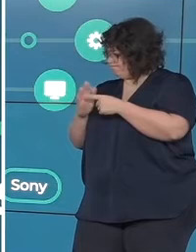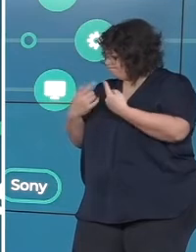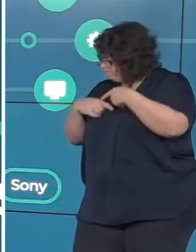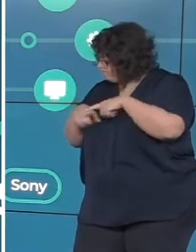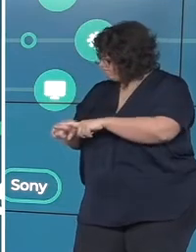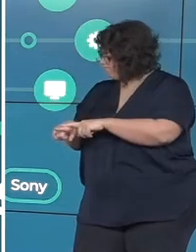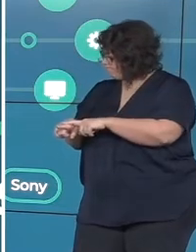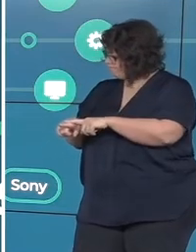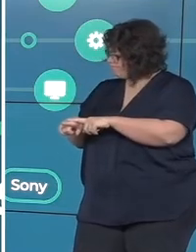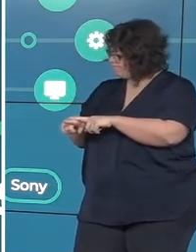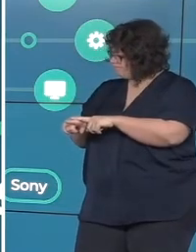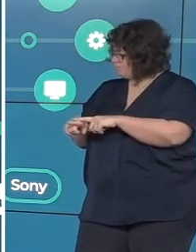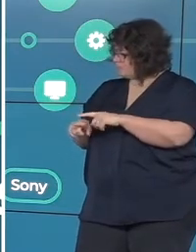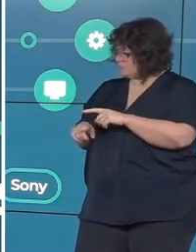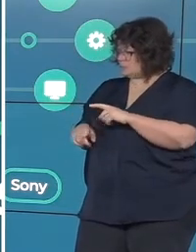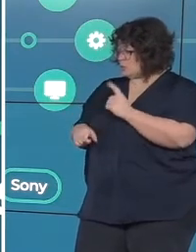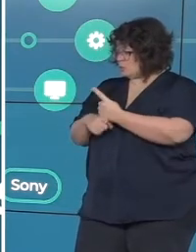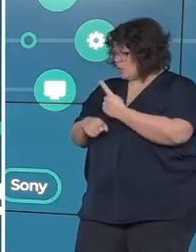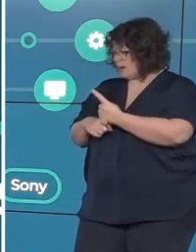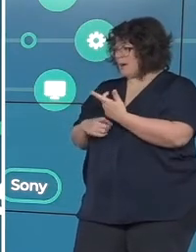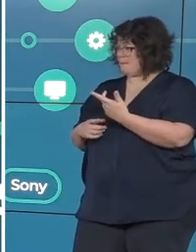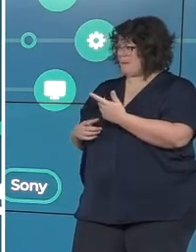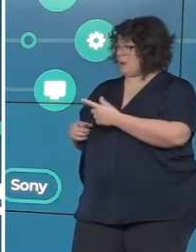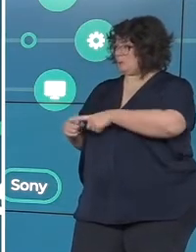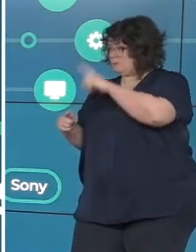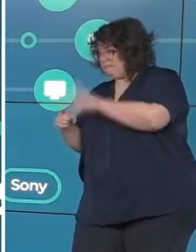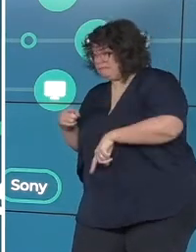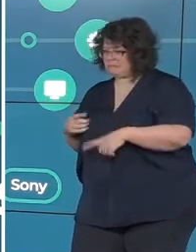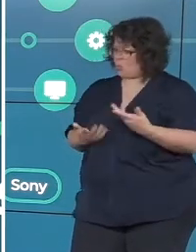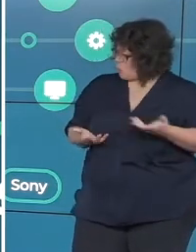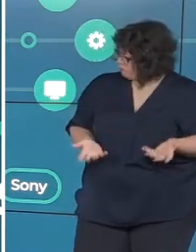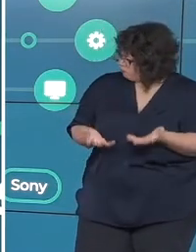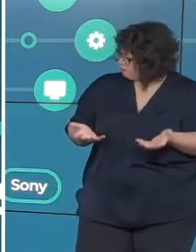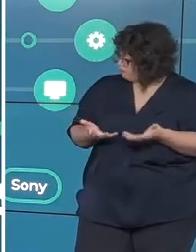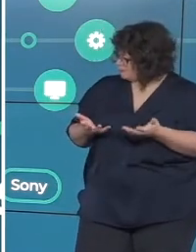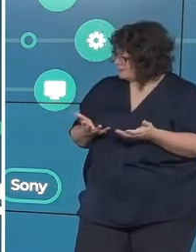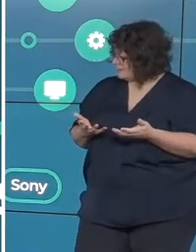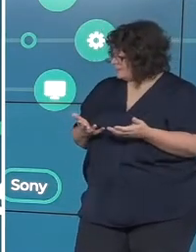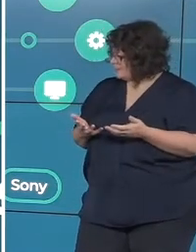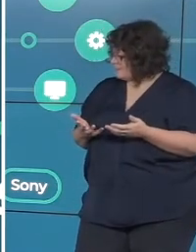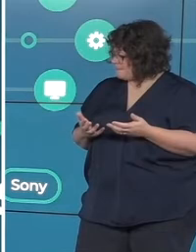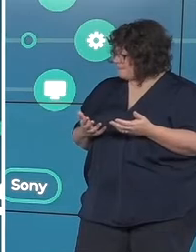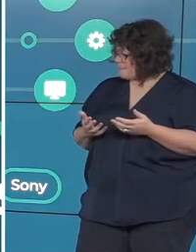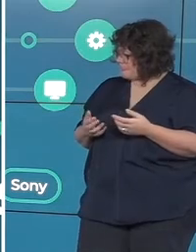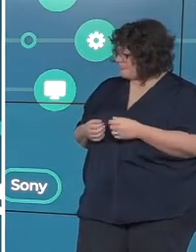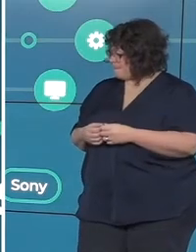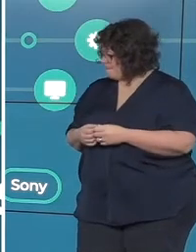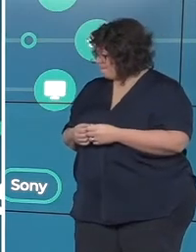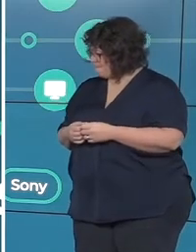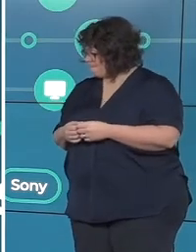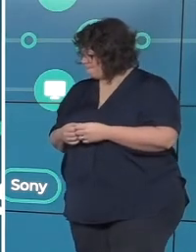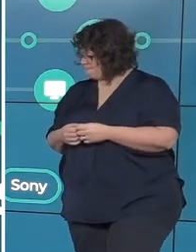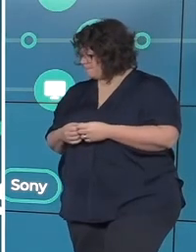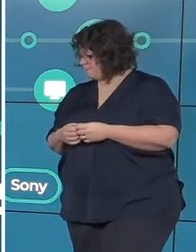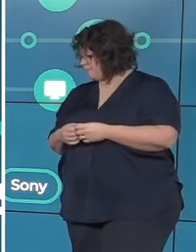in my mind, sweet spot of kind of enthusiastic compliance. For everyone understands why accessibility matters, why we need to kind of meet a minimum level, but